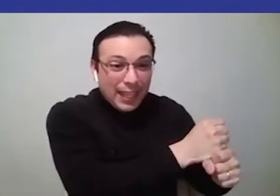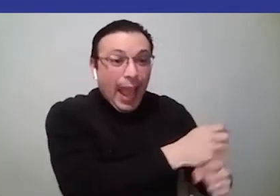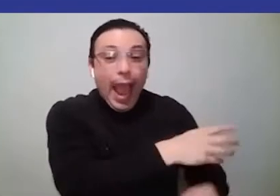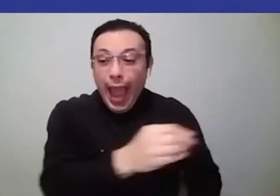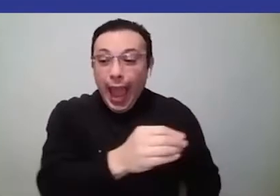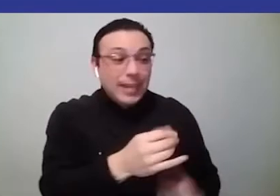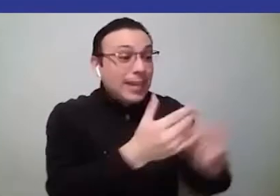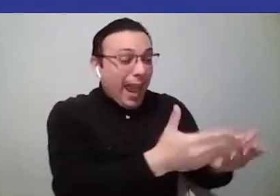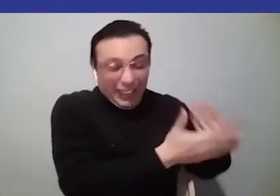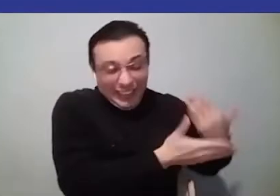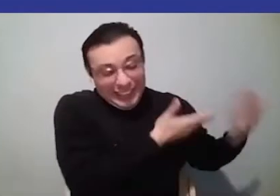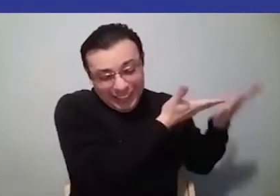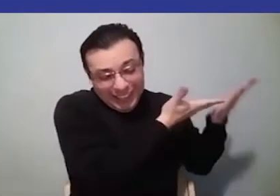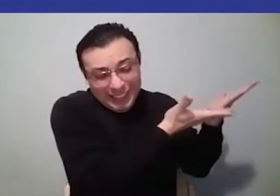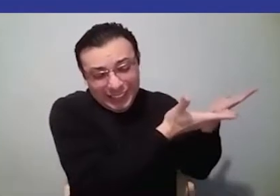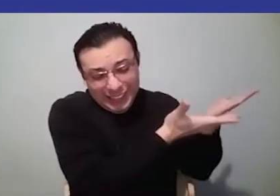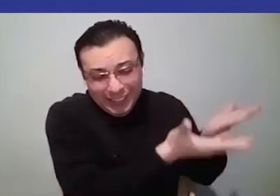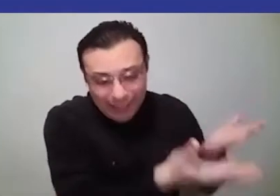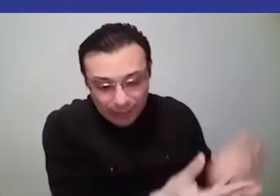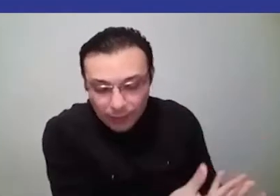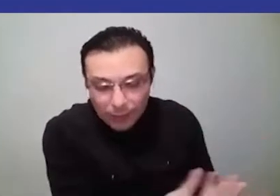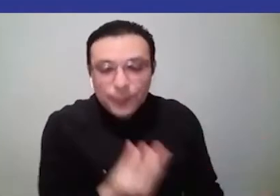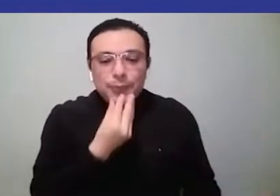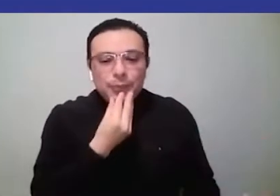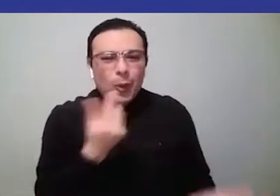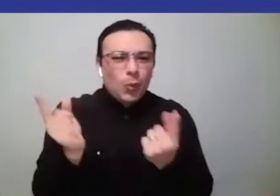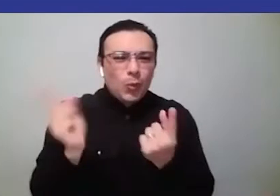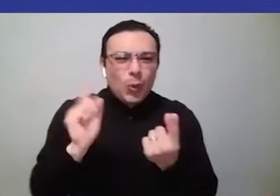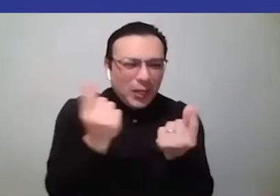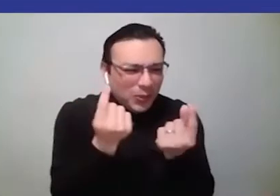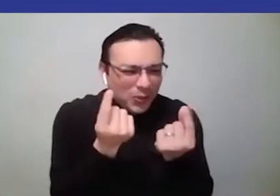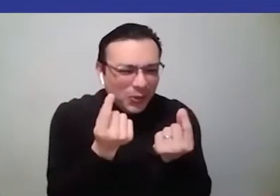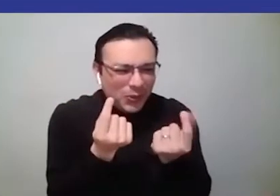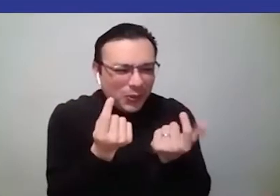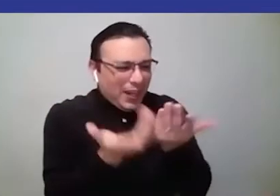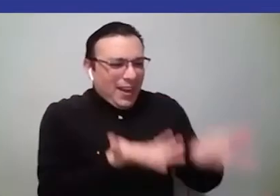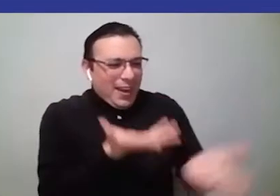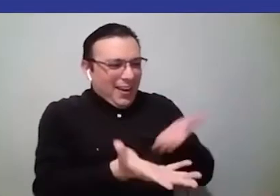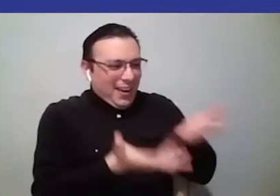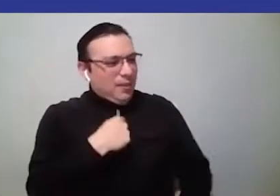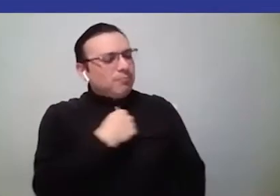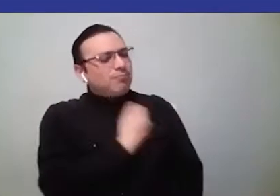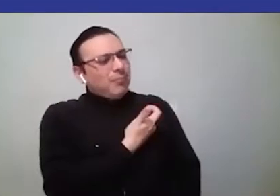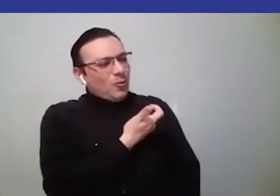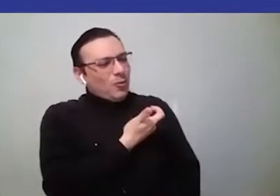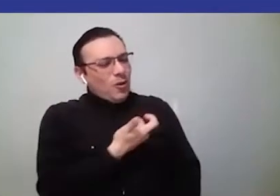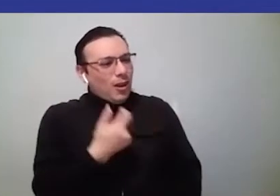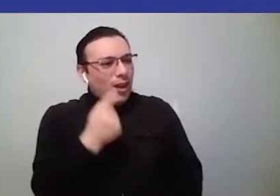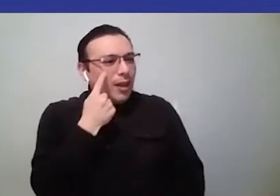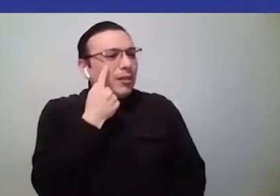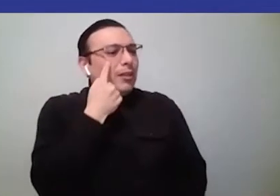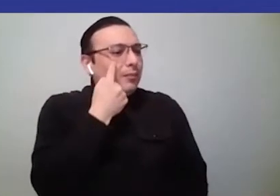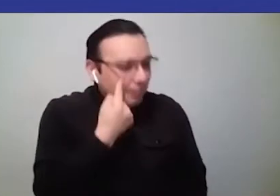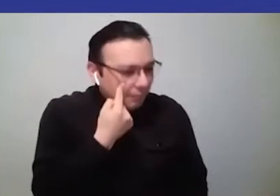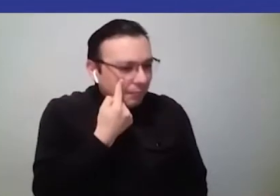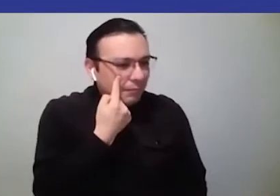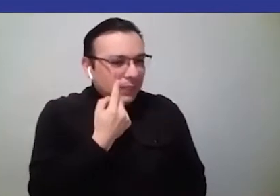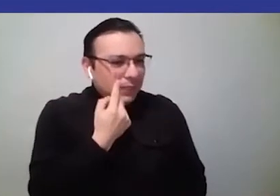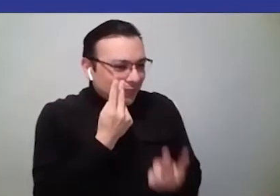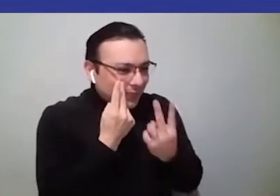kid in Quinnahock, like figuring out where that labret goes, you know, and then when I think